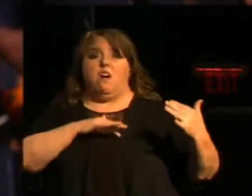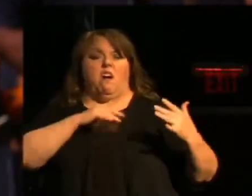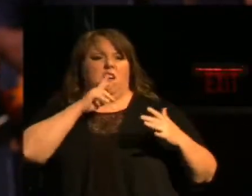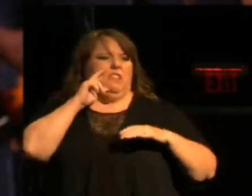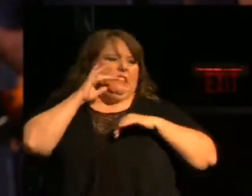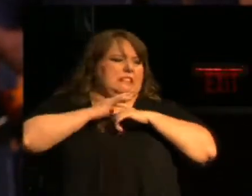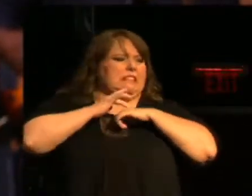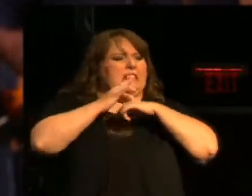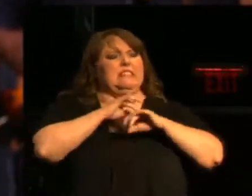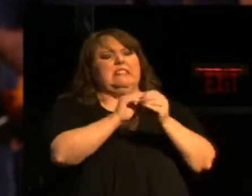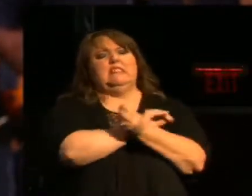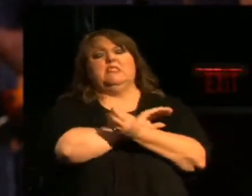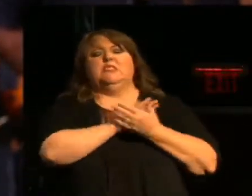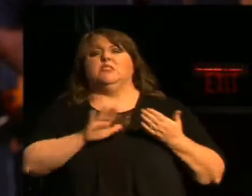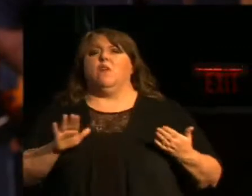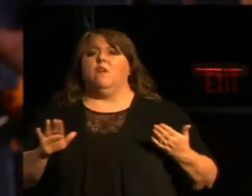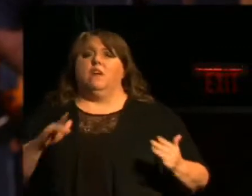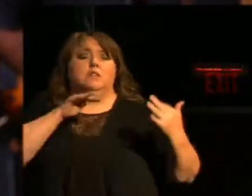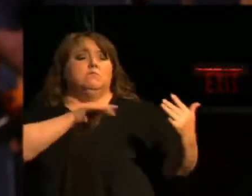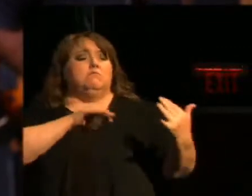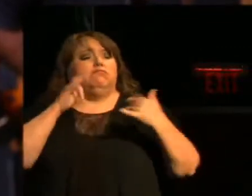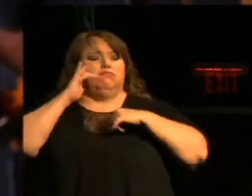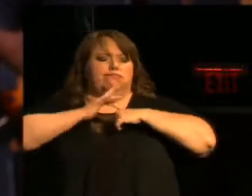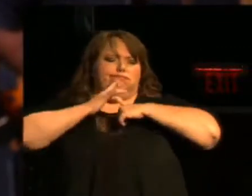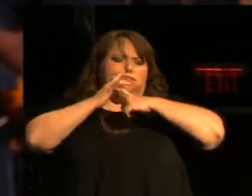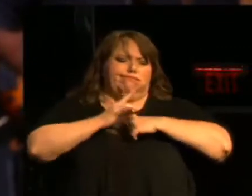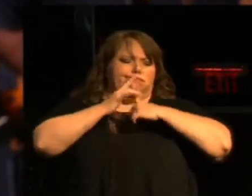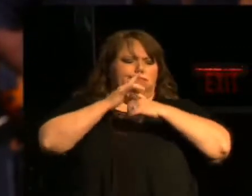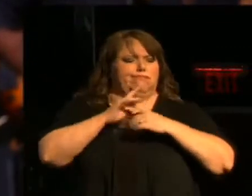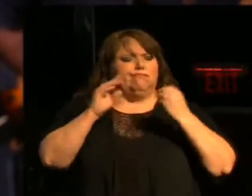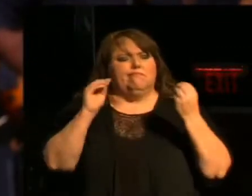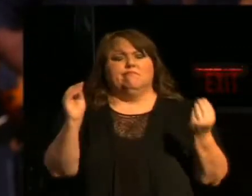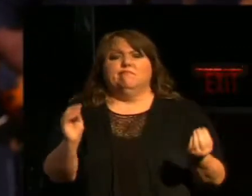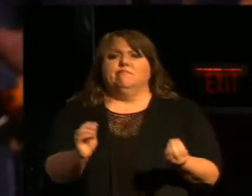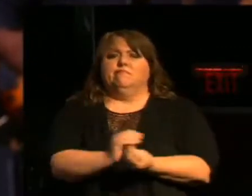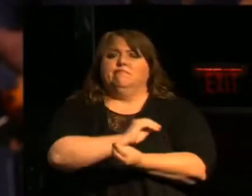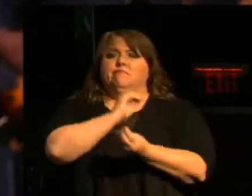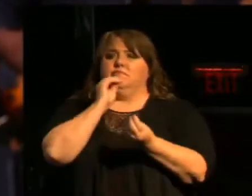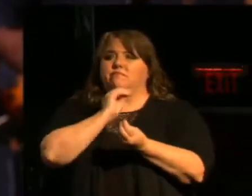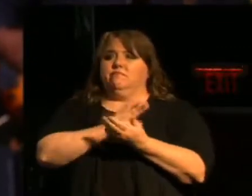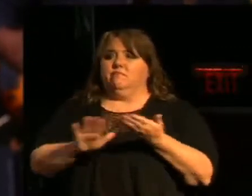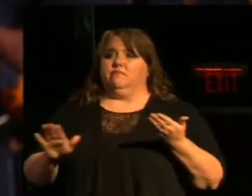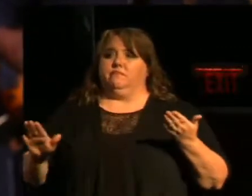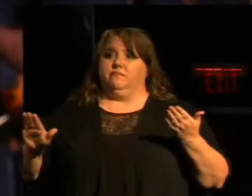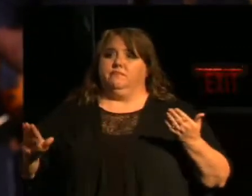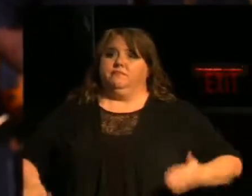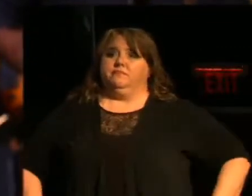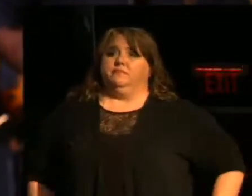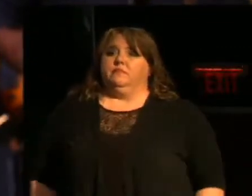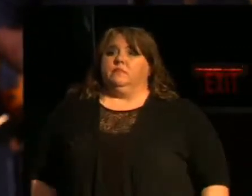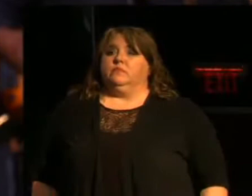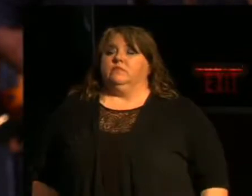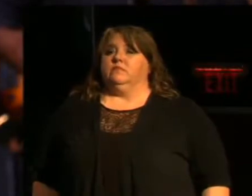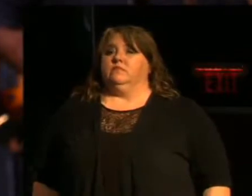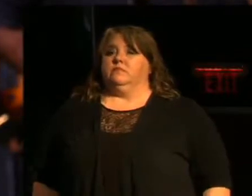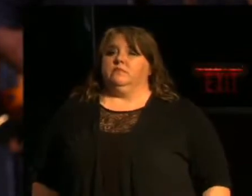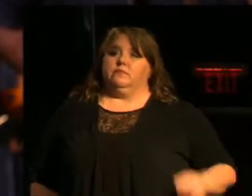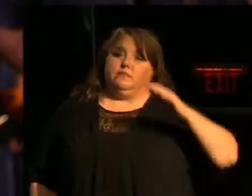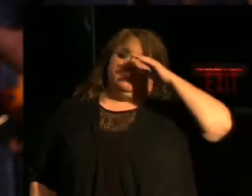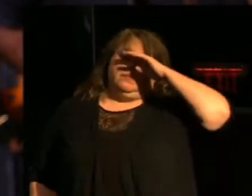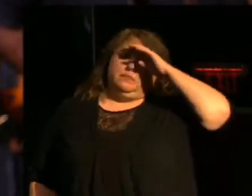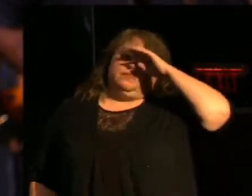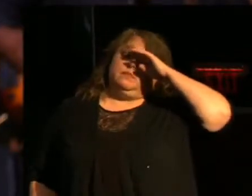set up at this fire station. It was the coolest thing, Ray. It was old school fire station. It was huge. And they would put a stage